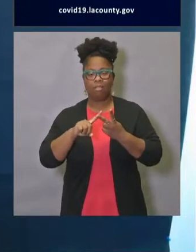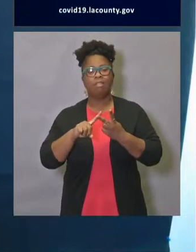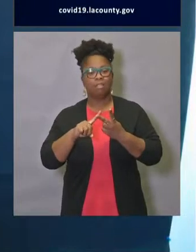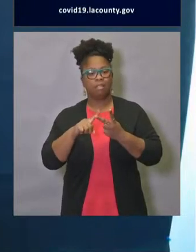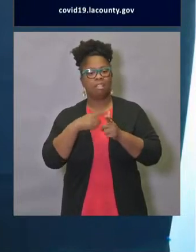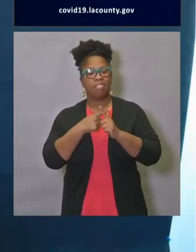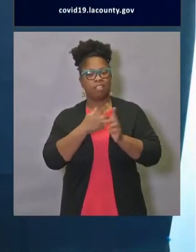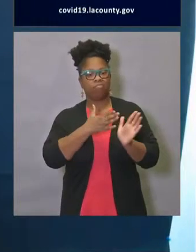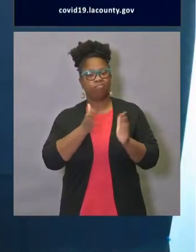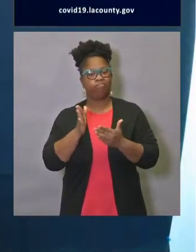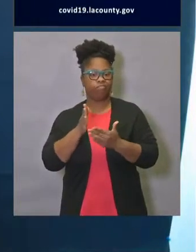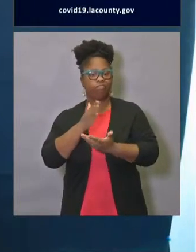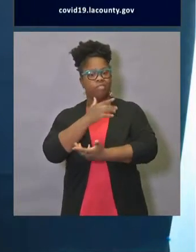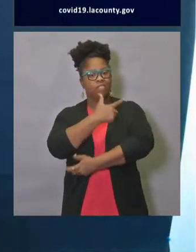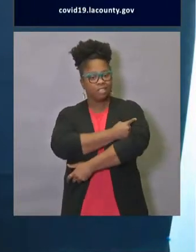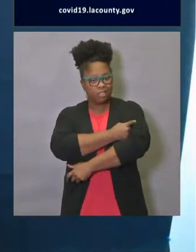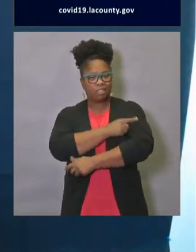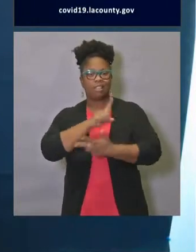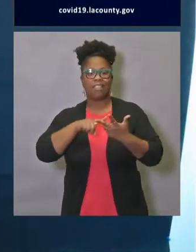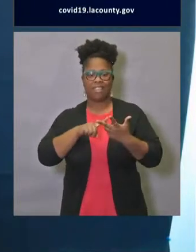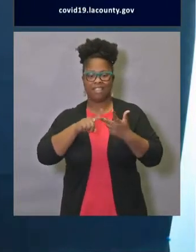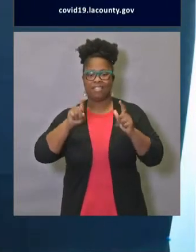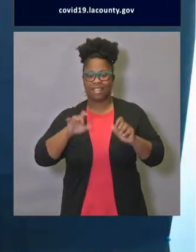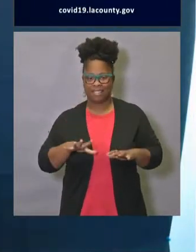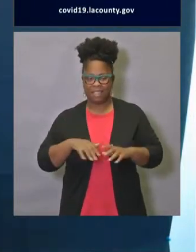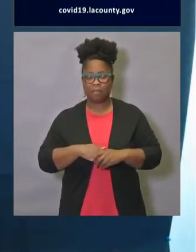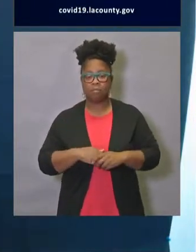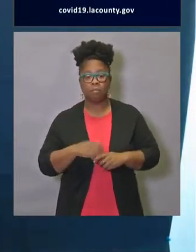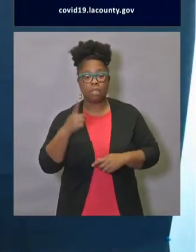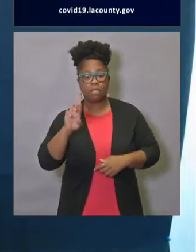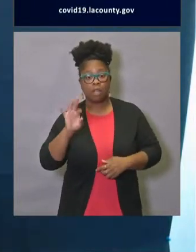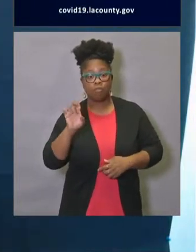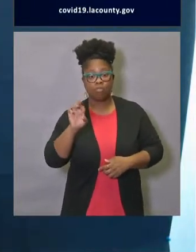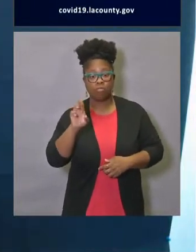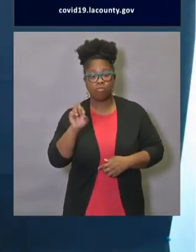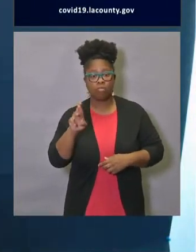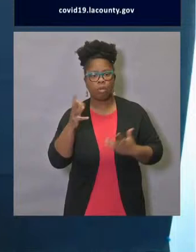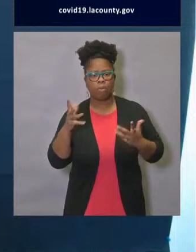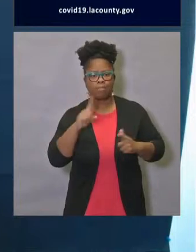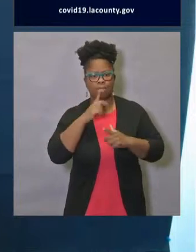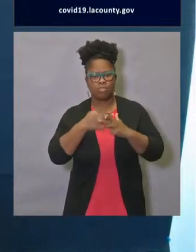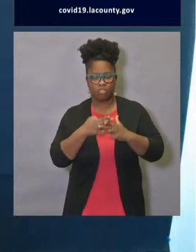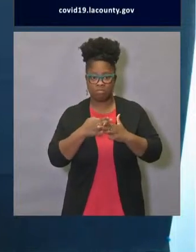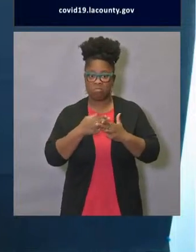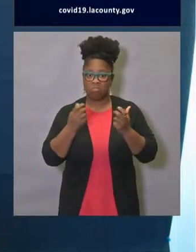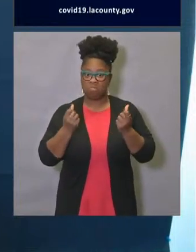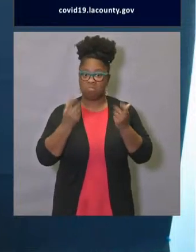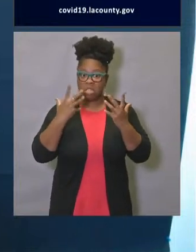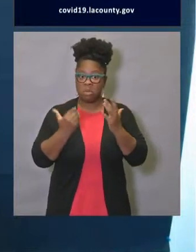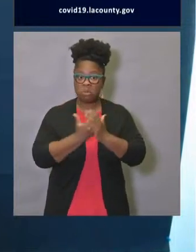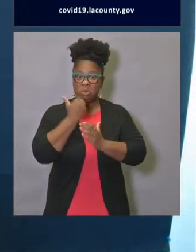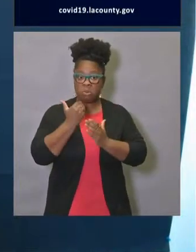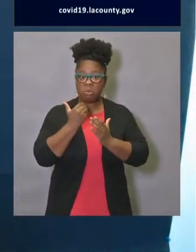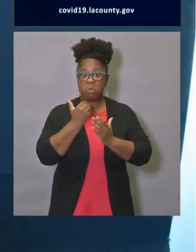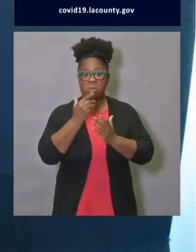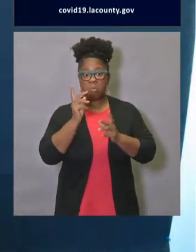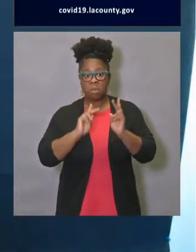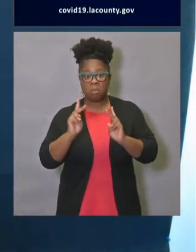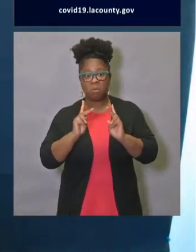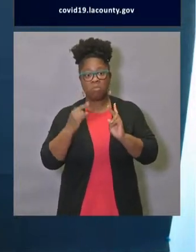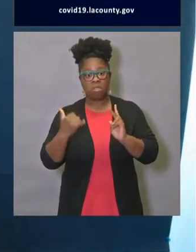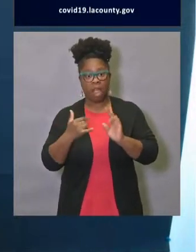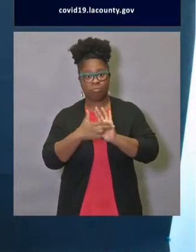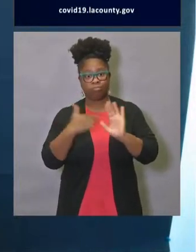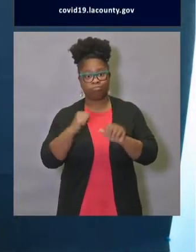questions. As Dr. Ferrer shared, the number of new patients with COVID-19 that are requiring hospitalization across the county, thankfully,